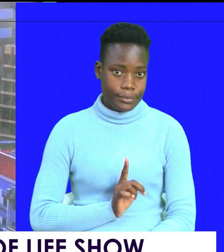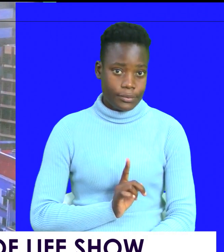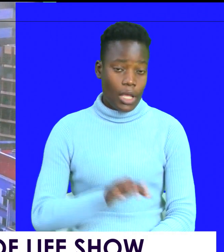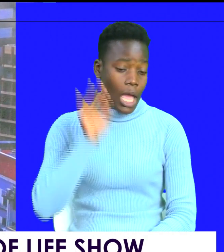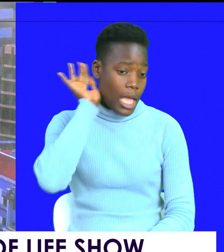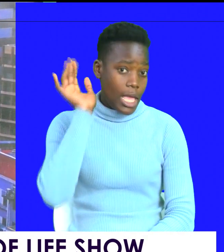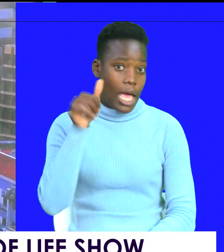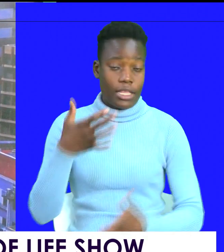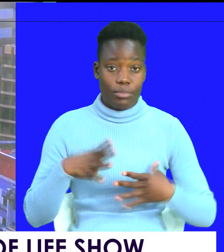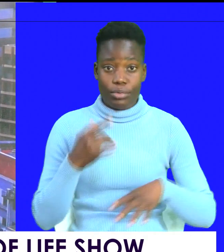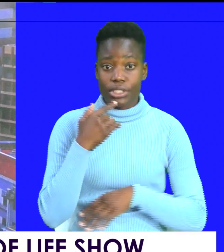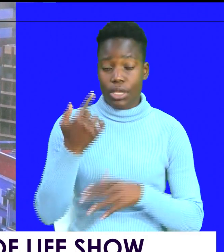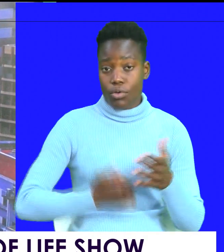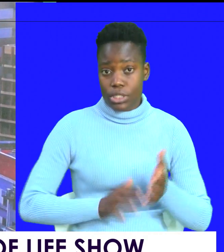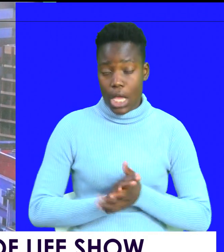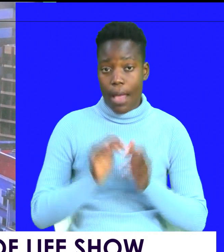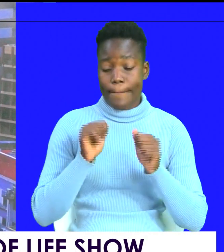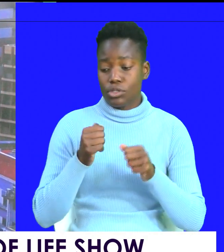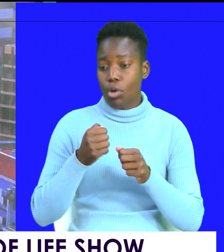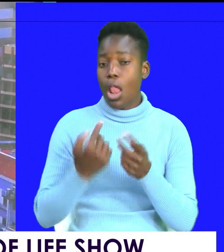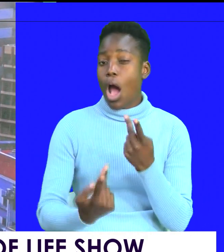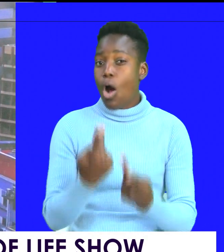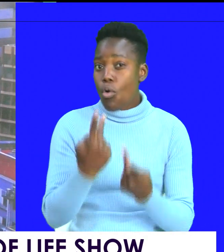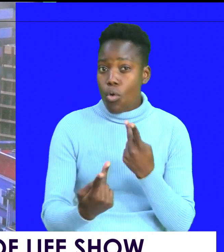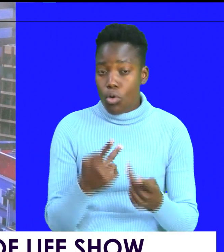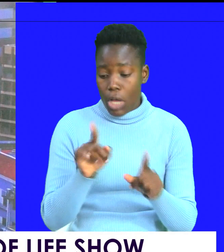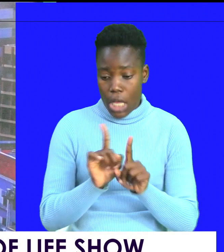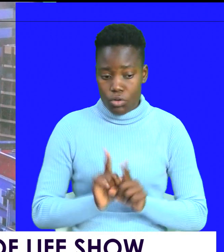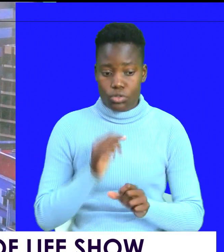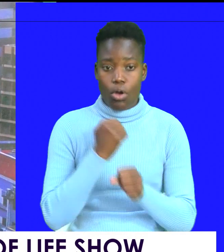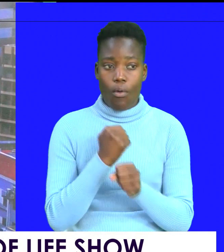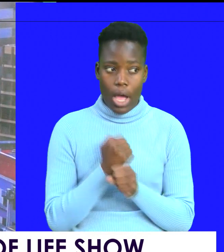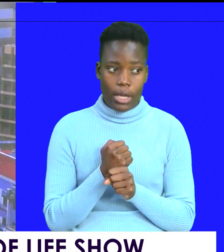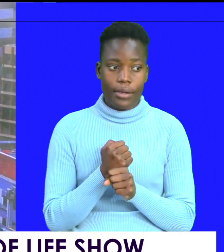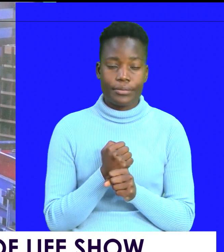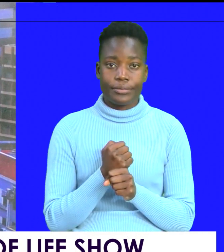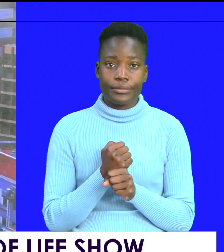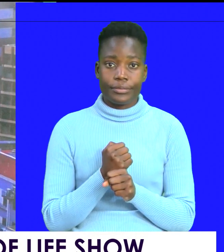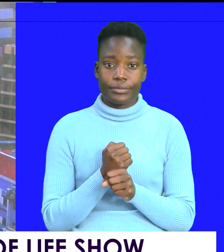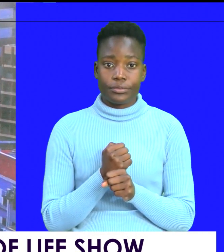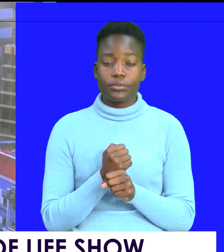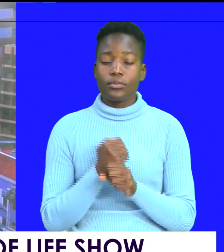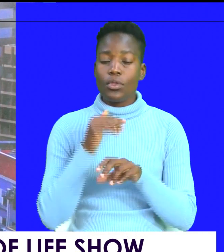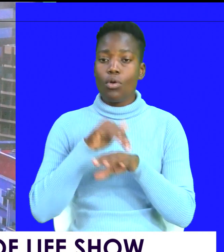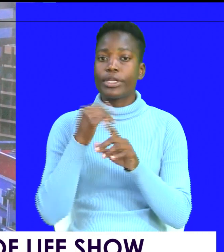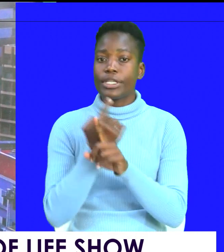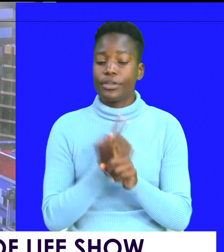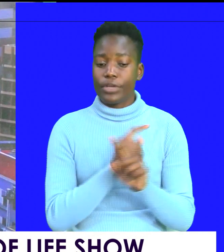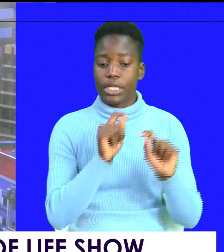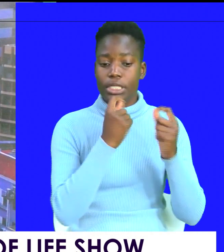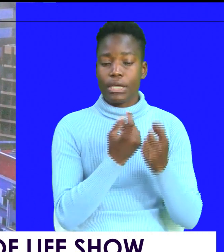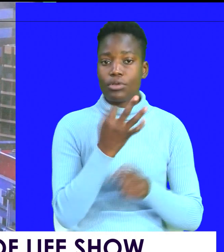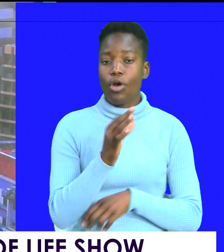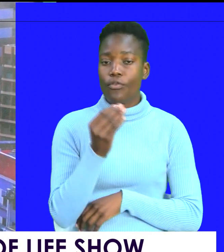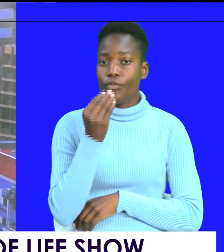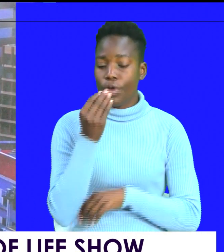hear other people say, I can cook, I can work on the recipes, and I will not